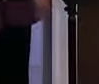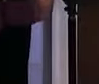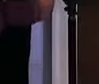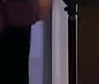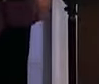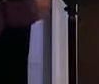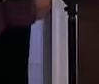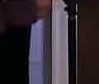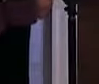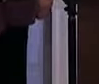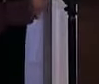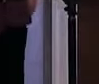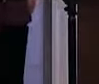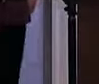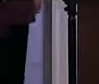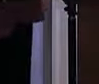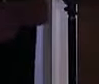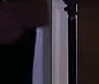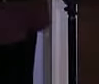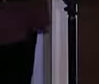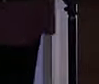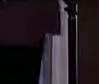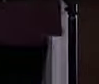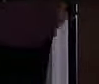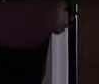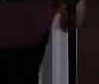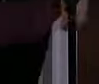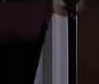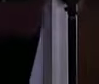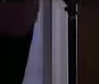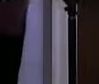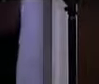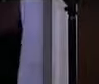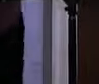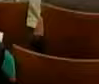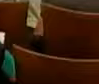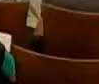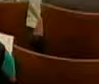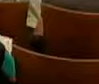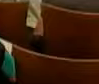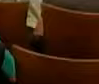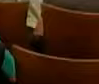head for the airport while the Olympic tourists and the protesters are mixing it up.